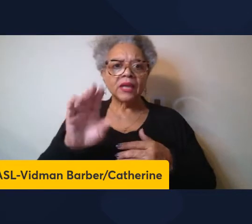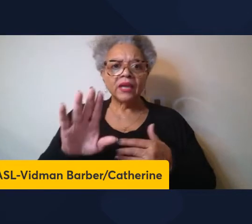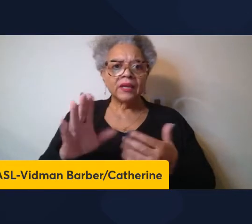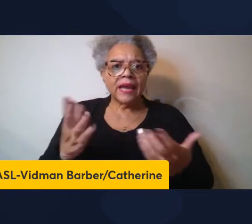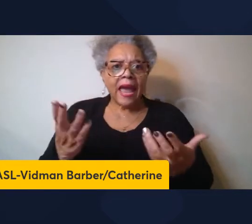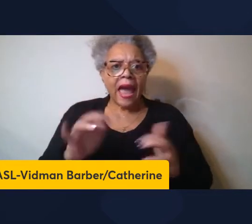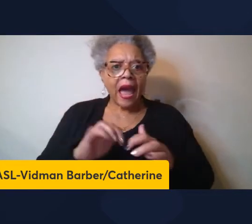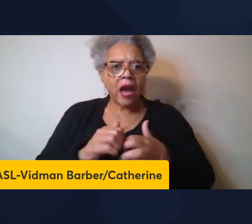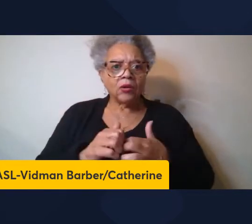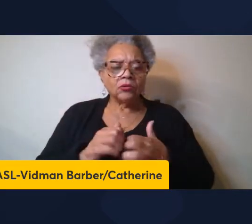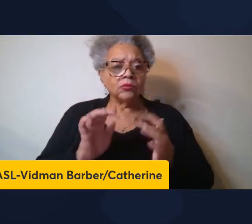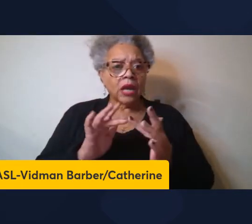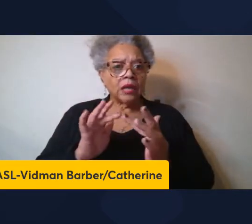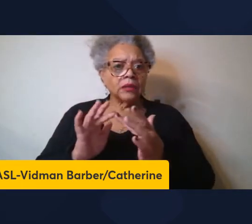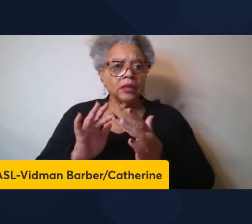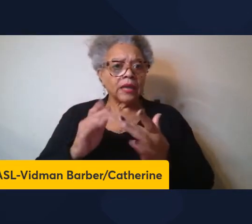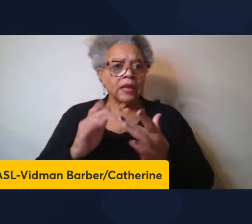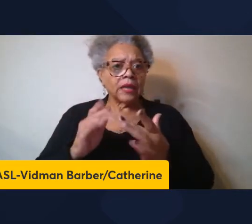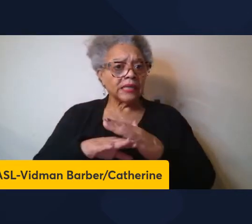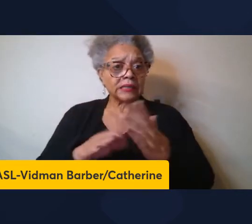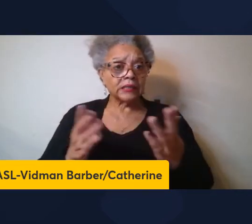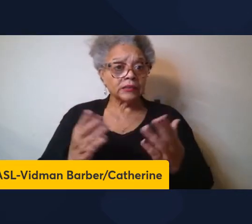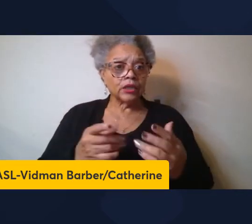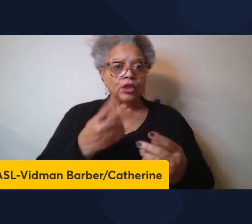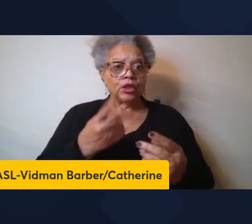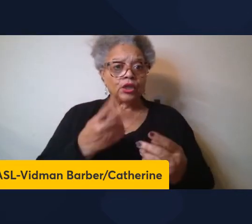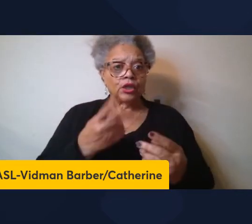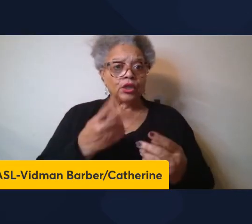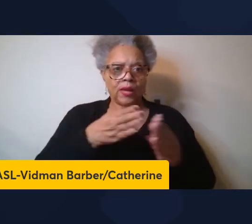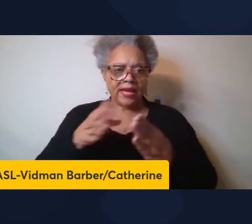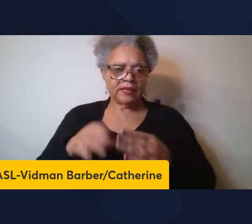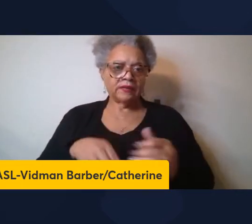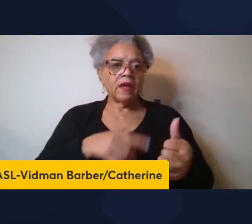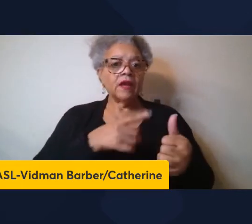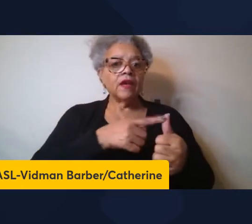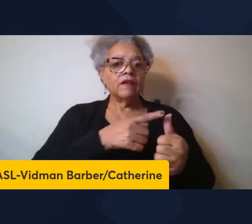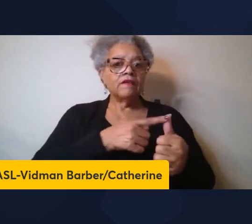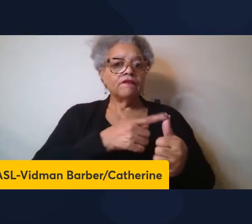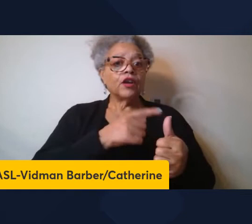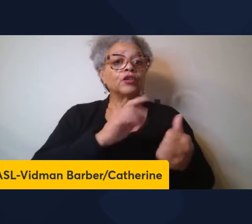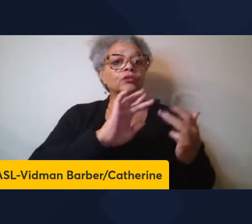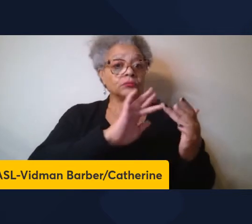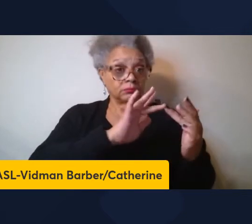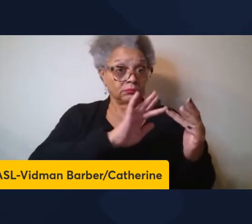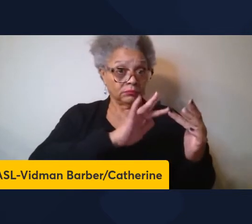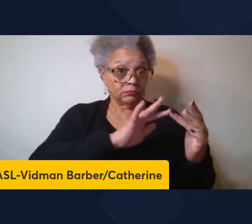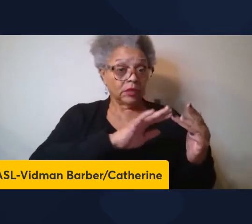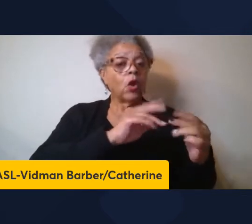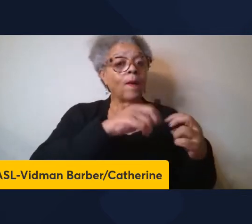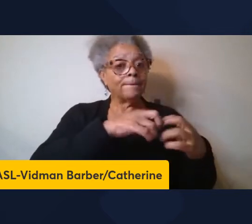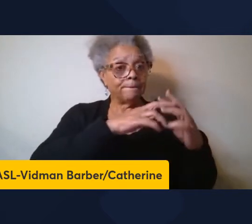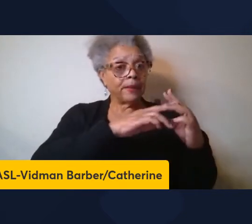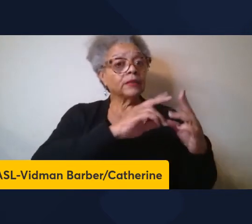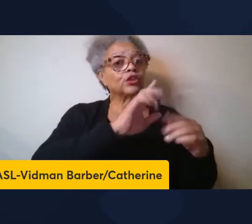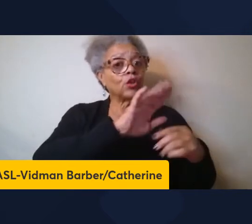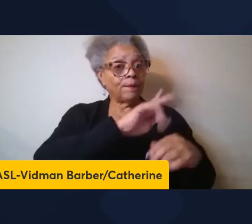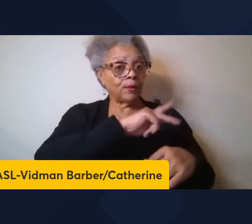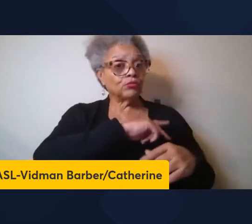The way you do that is two ways I'm going to share with you. Number one, you can do that through networking, and you can do that through building your own personal